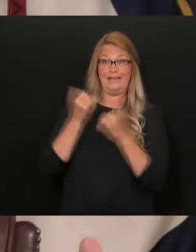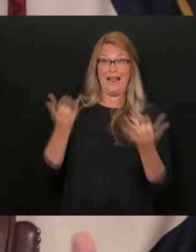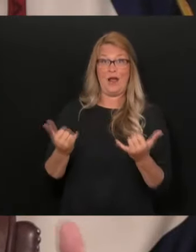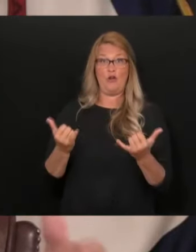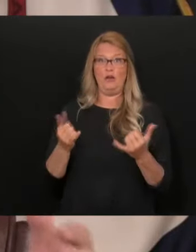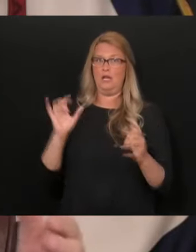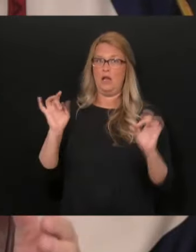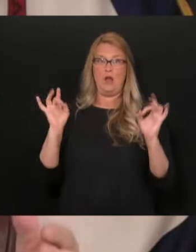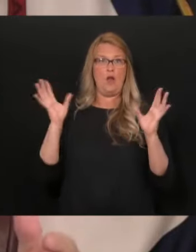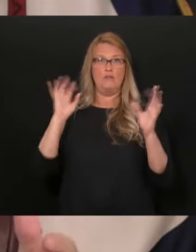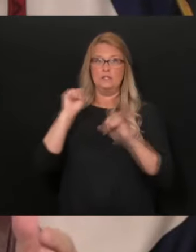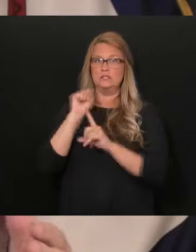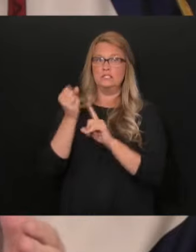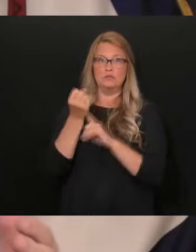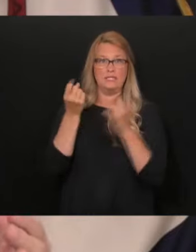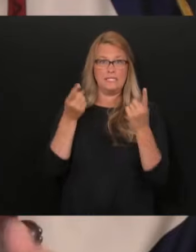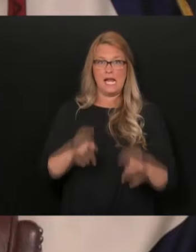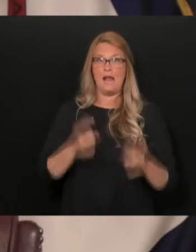right